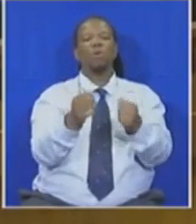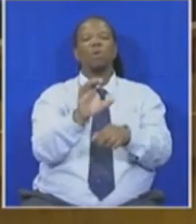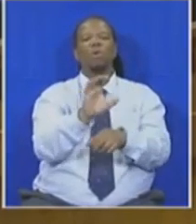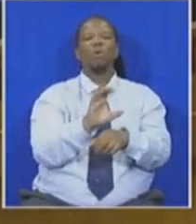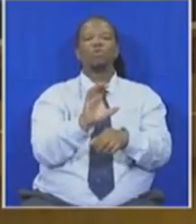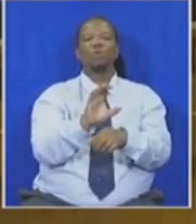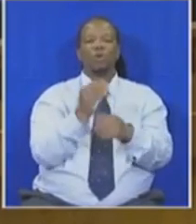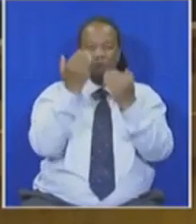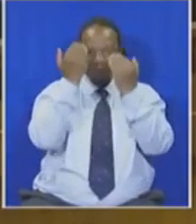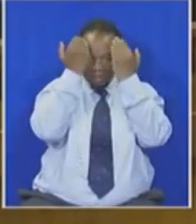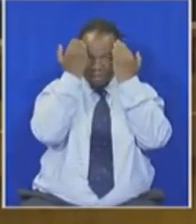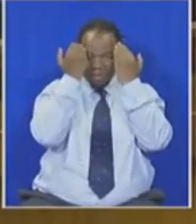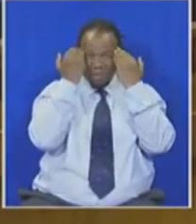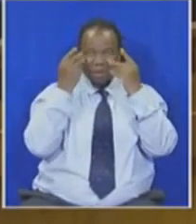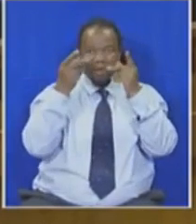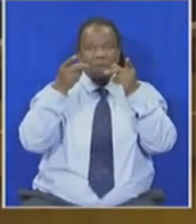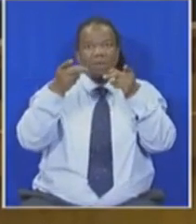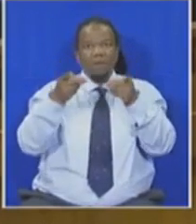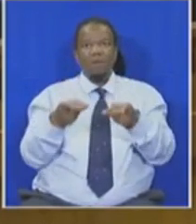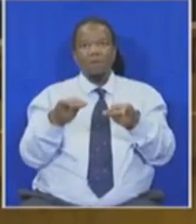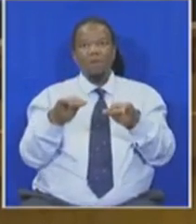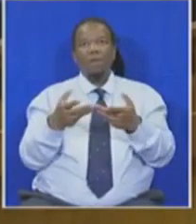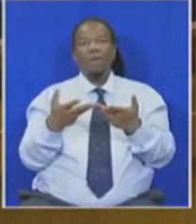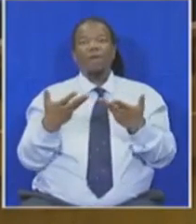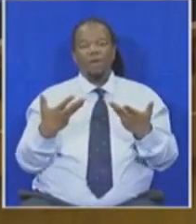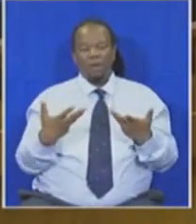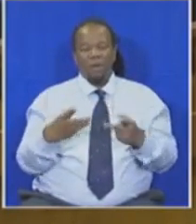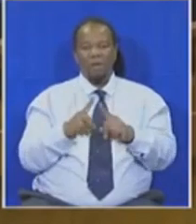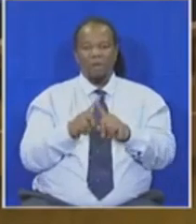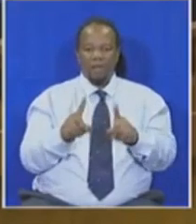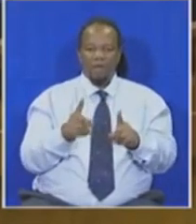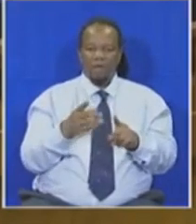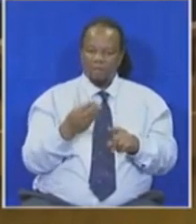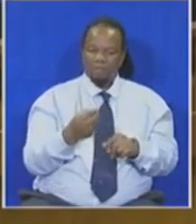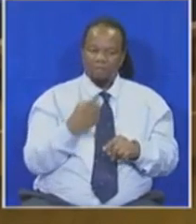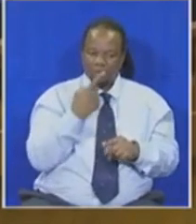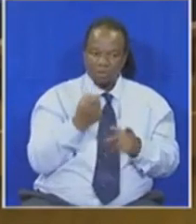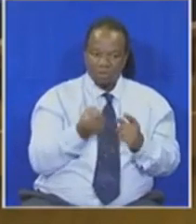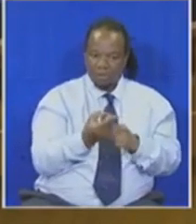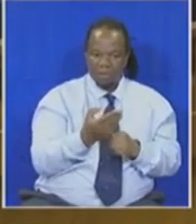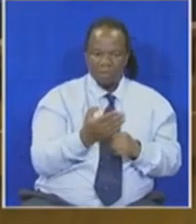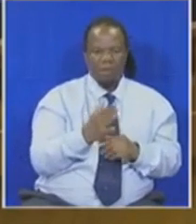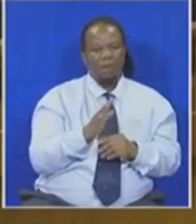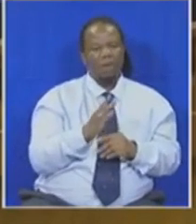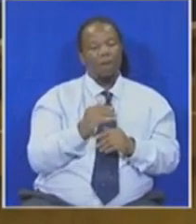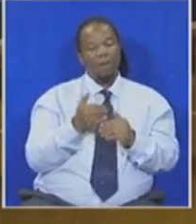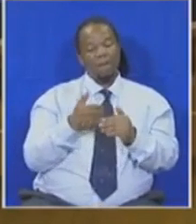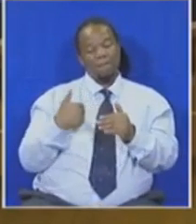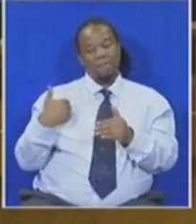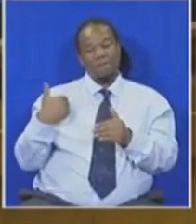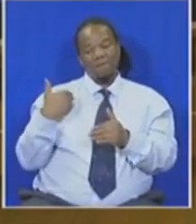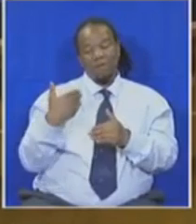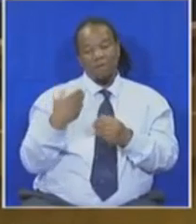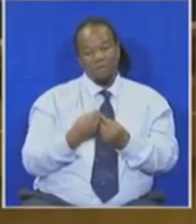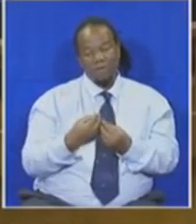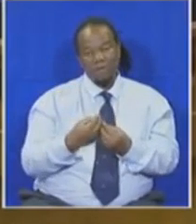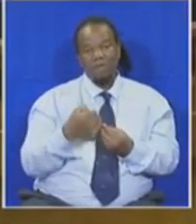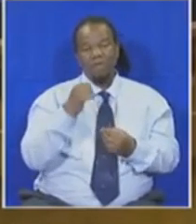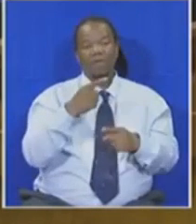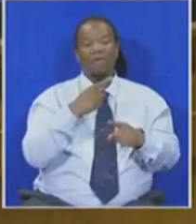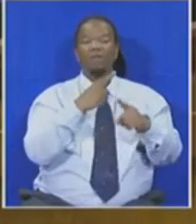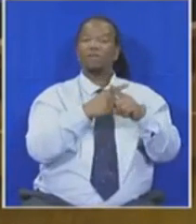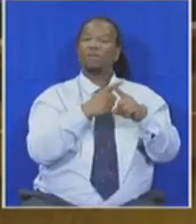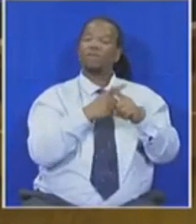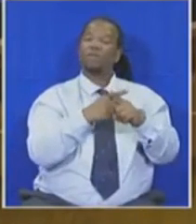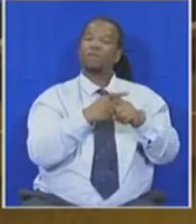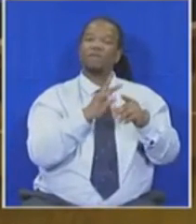its finale if we do not arrest this slide in complete irrelevance. For far too long, this Parliament has allowed the executive to get away with this